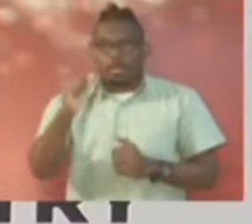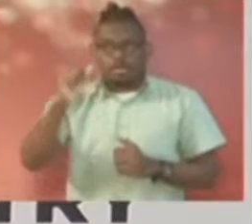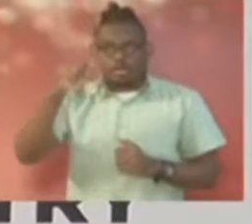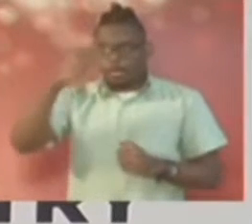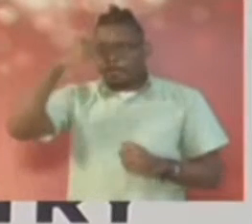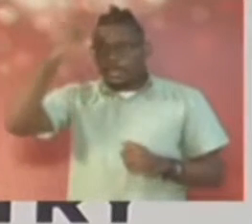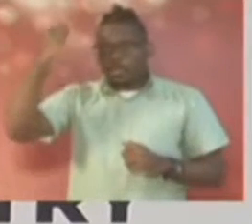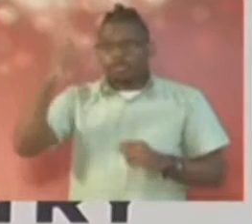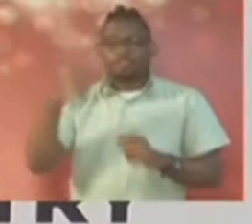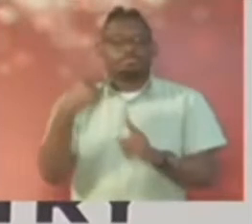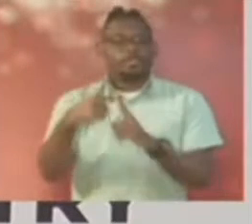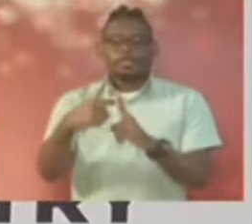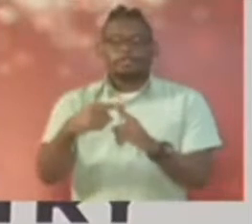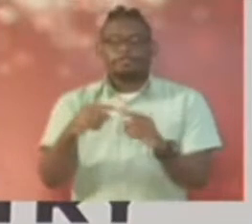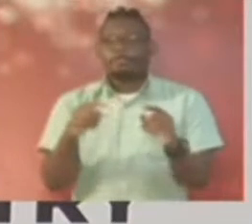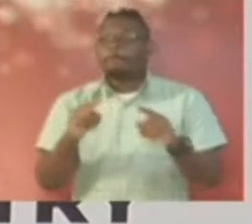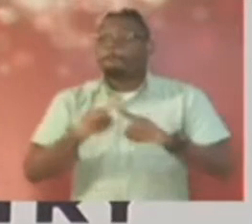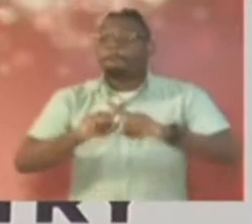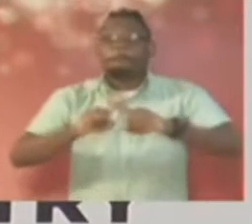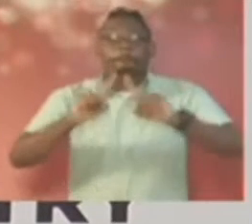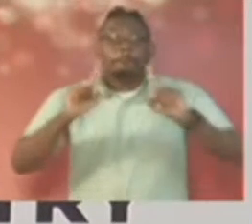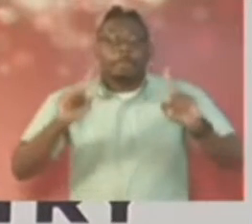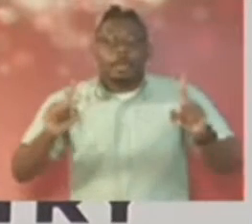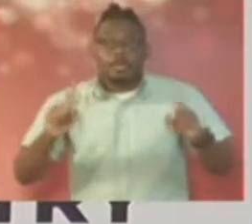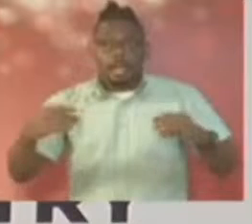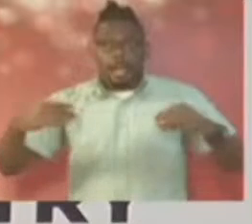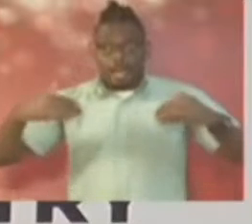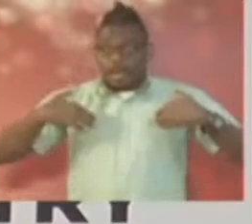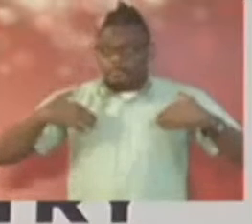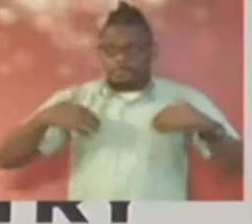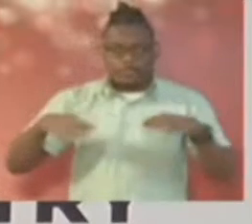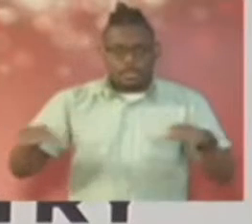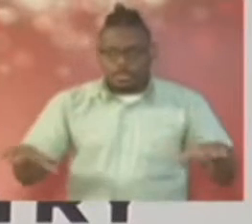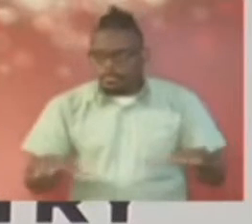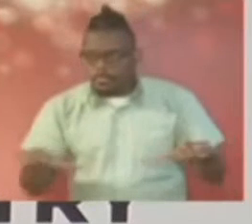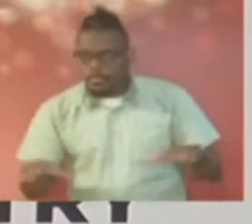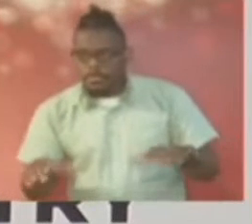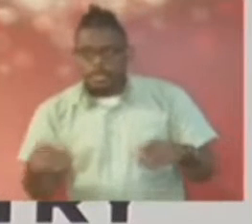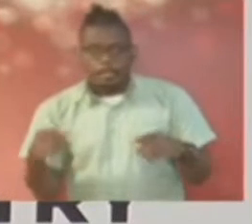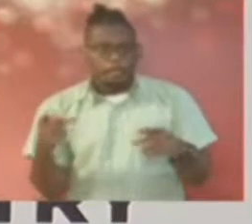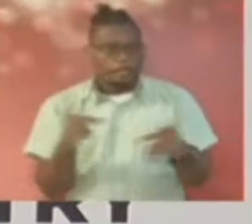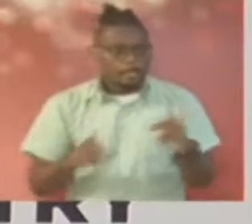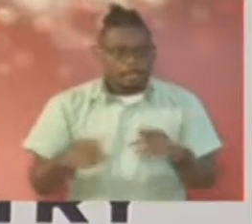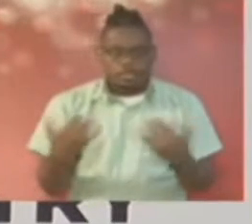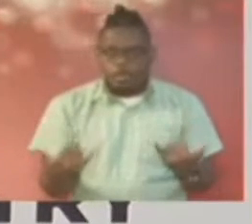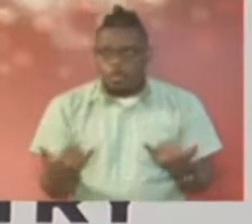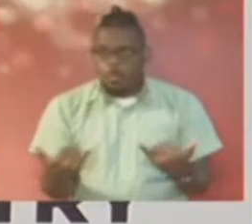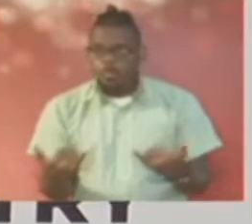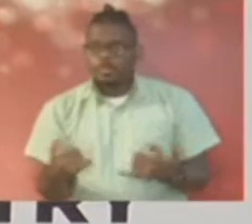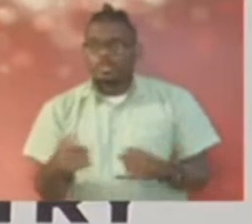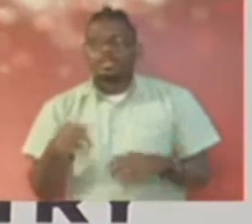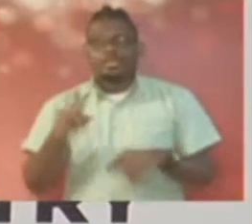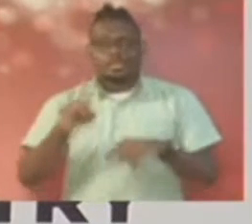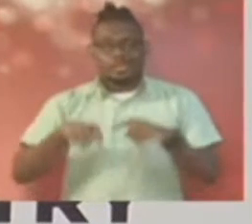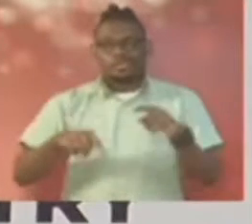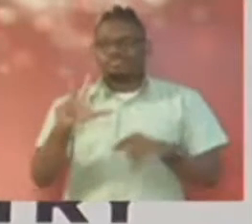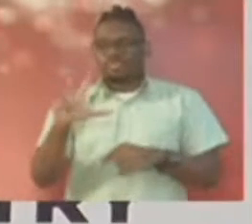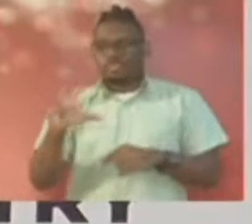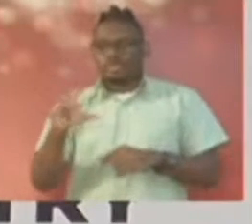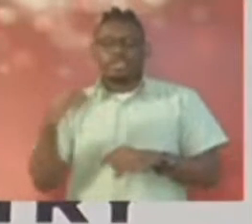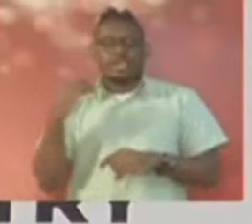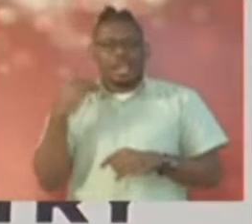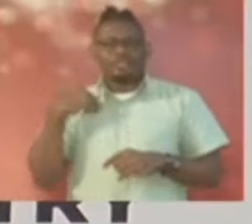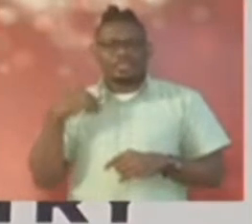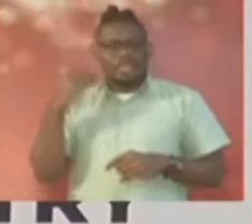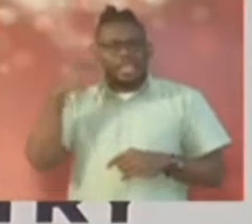in Trinidad and Tobago. We had active cases. We had over 700 active cases. As you know, we had cases in the hospital as well.